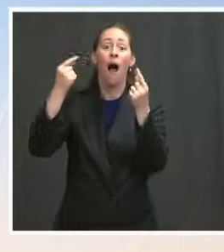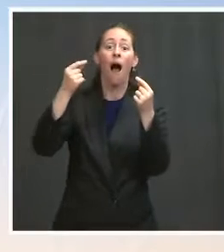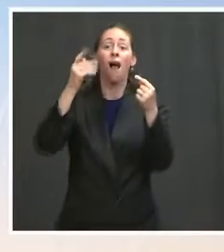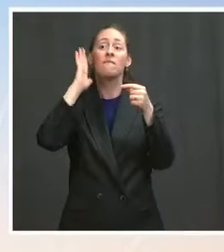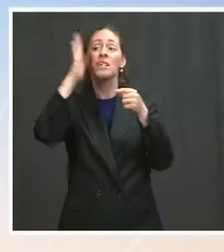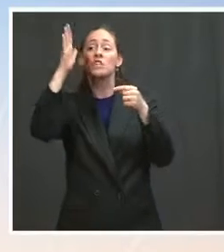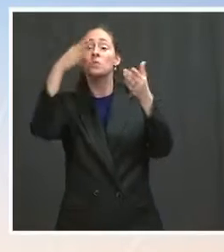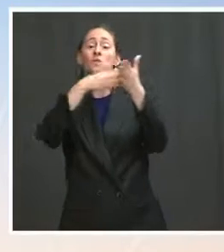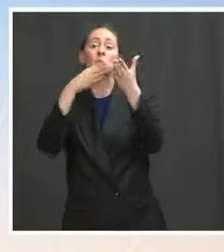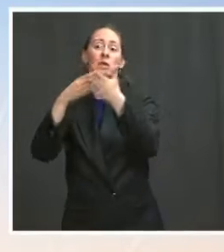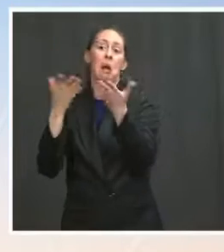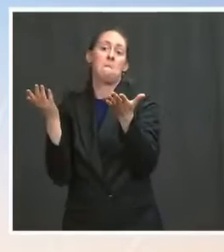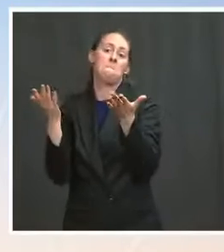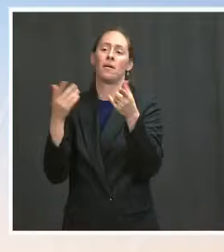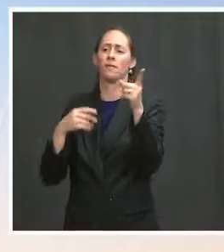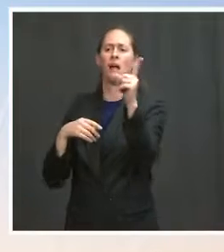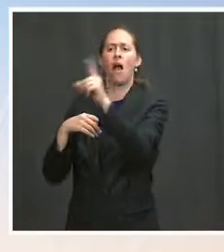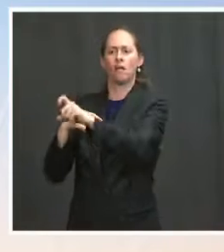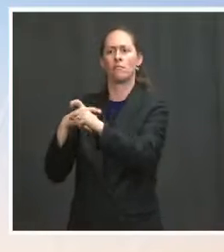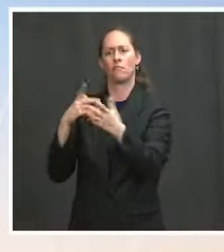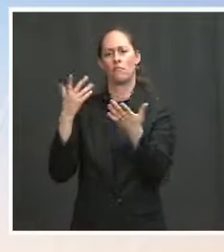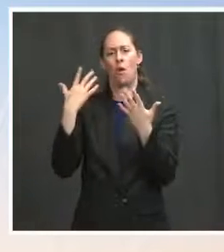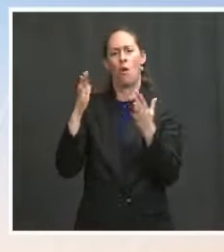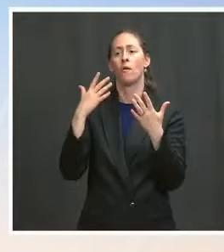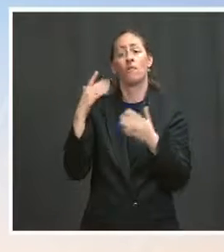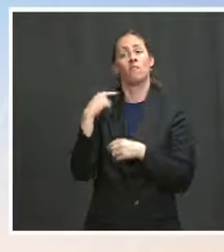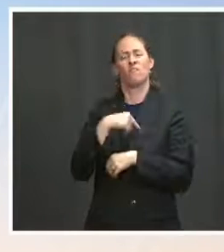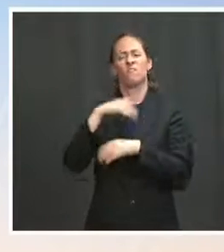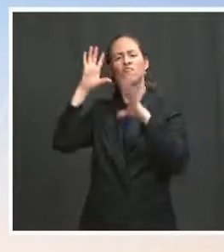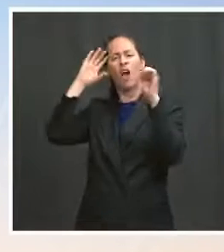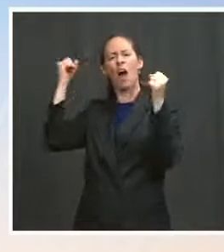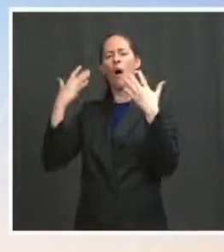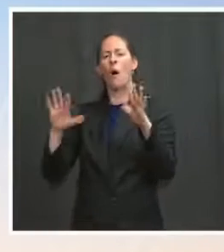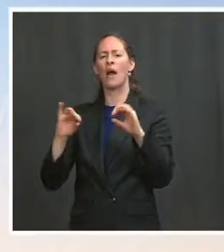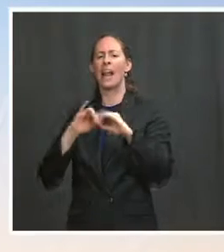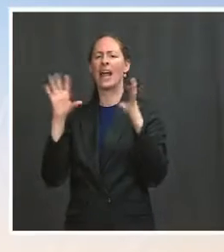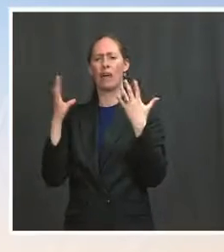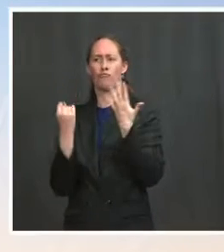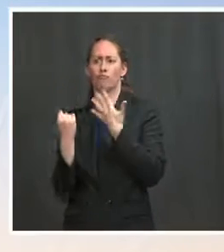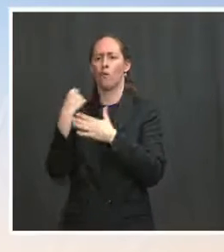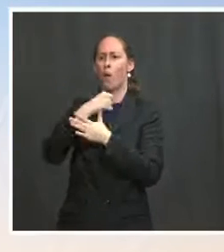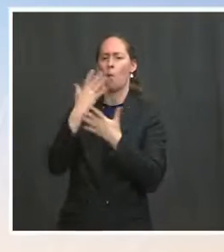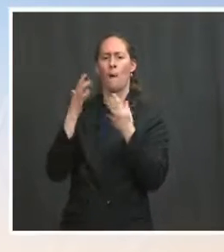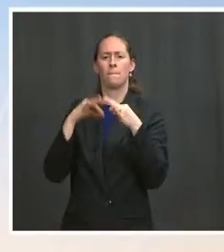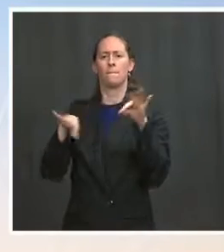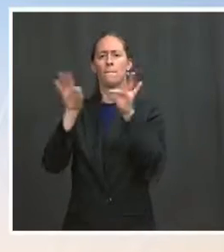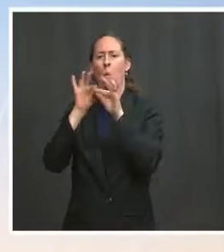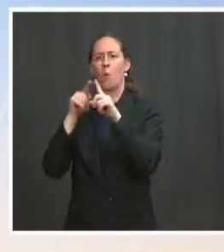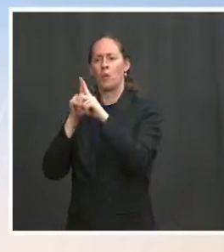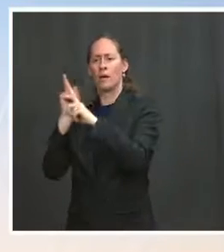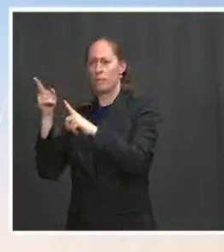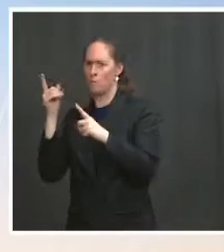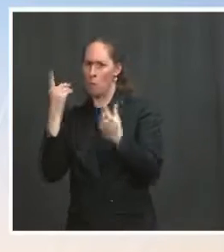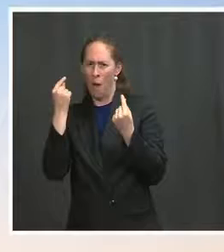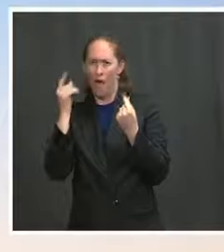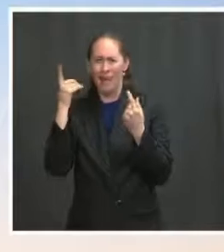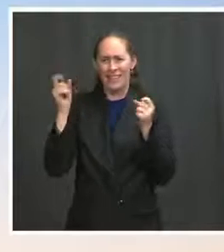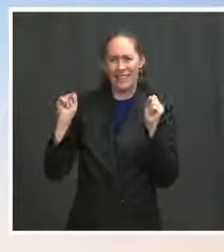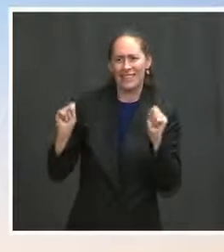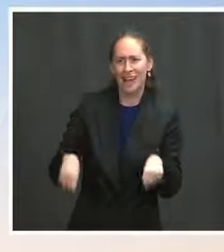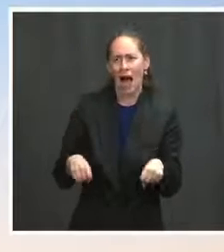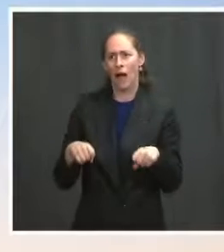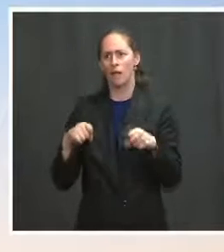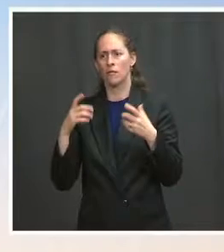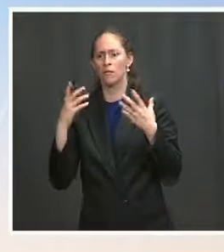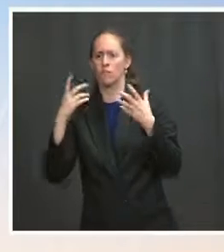fact that the president has conveyed his priority is using every lever at his disposal to protect the fundamental right of people in this country to vote. Go